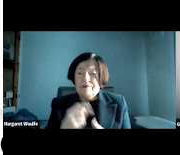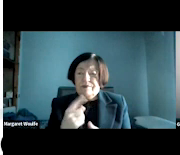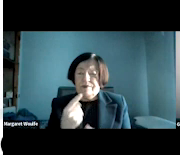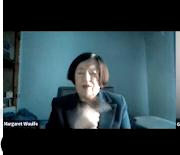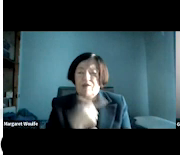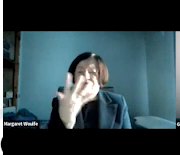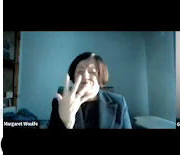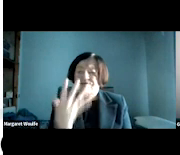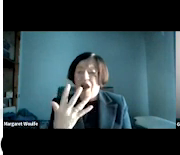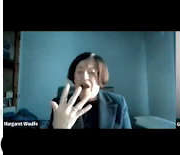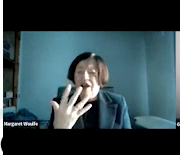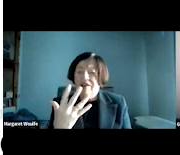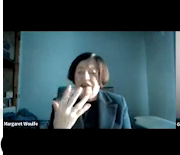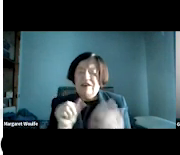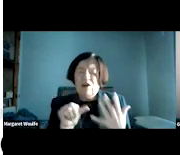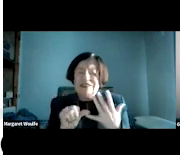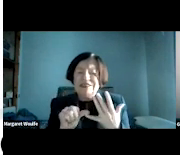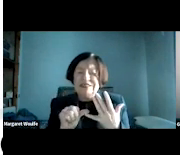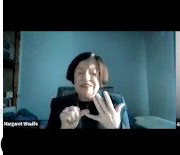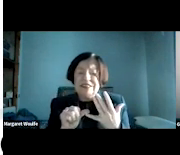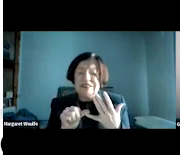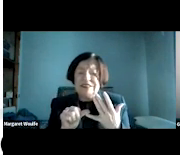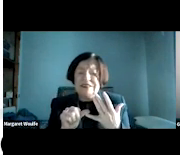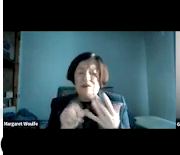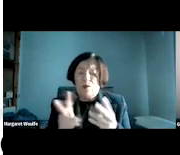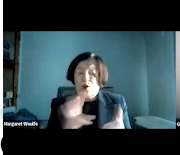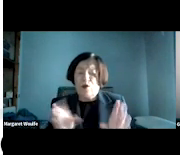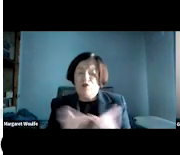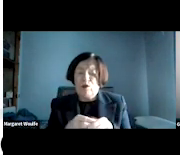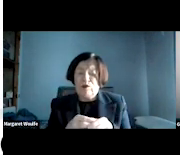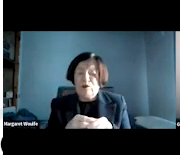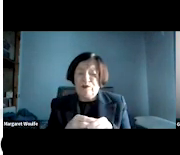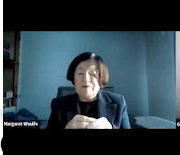5 or 6 working groups,